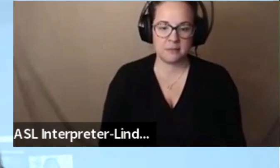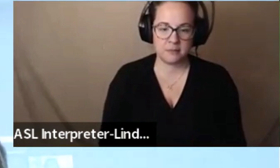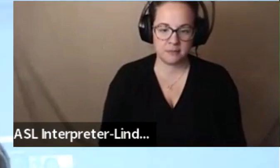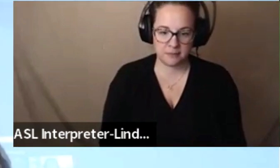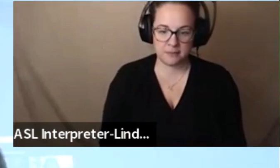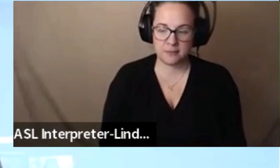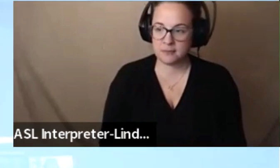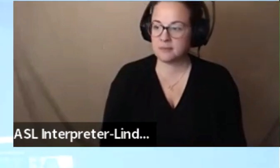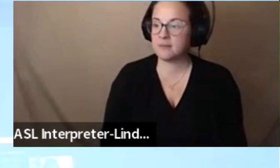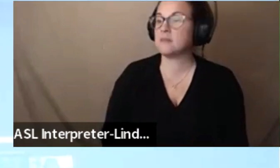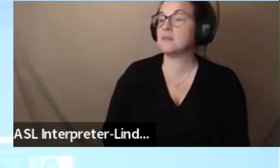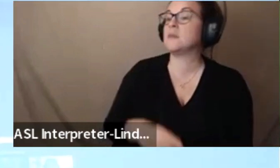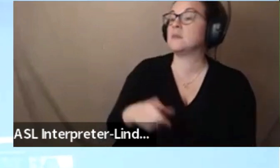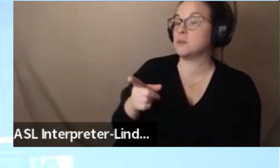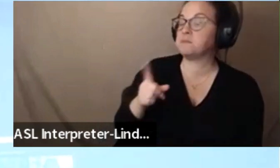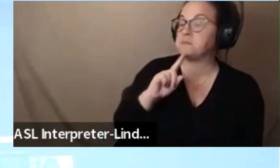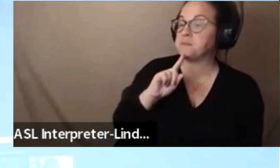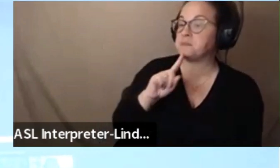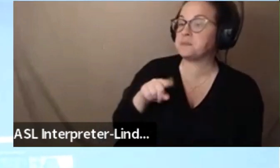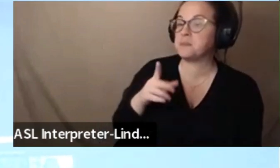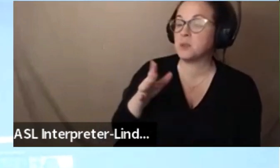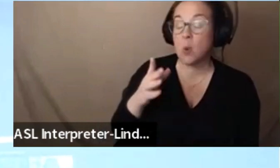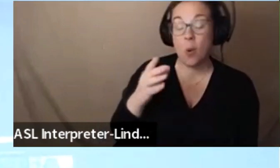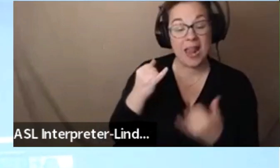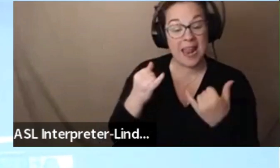So the question was, when